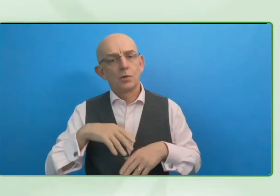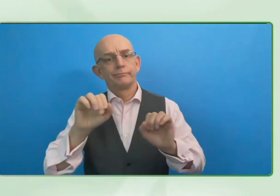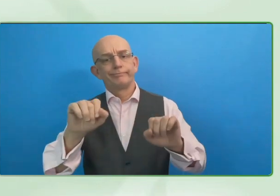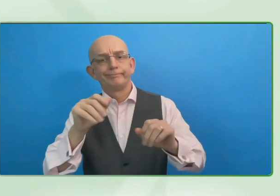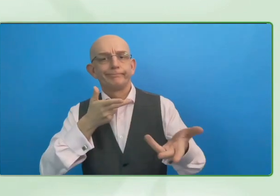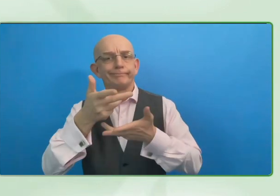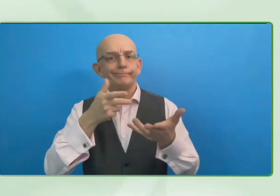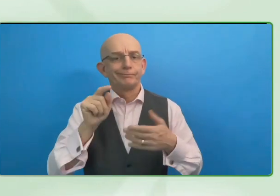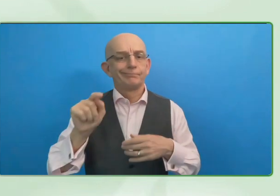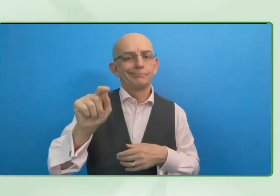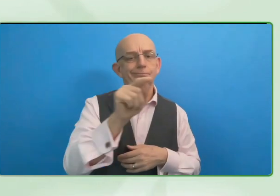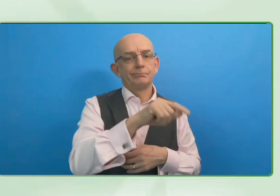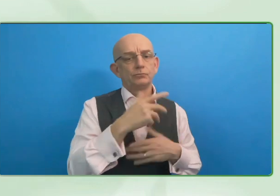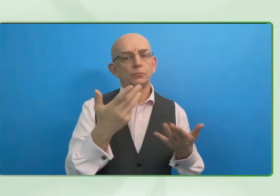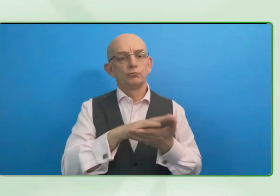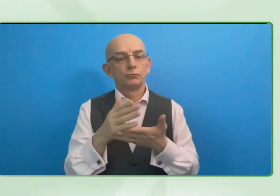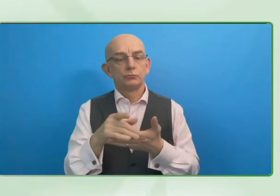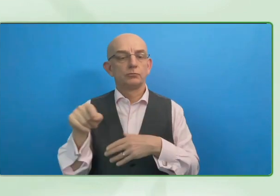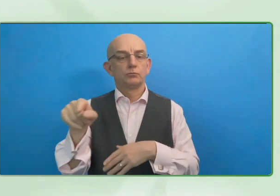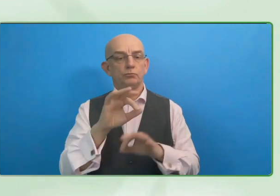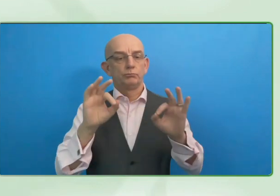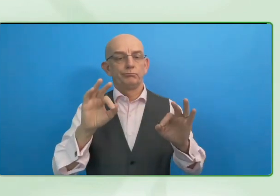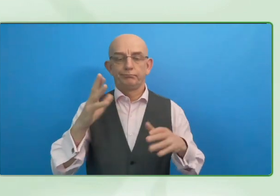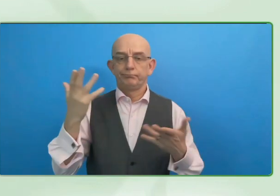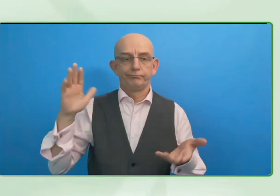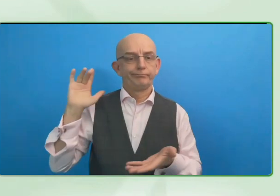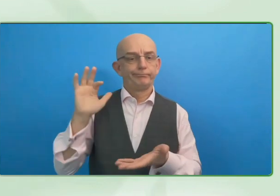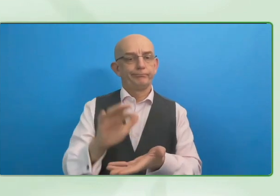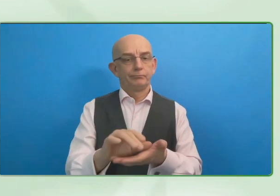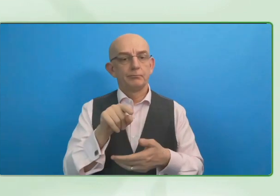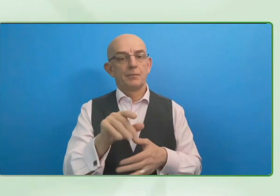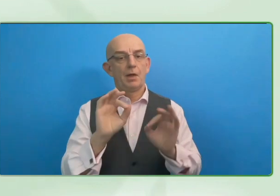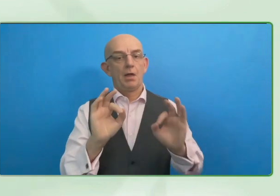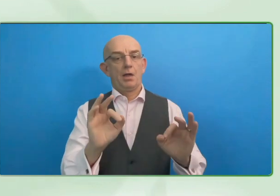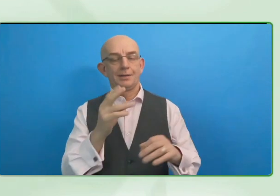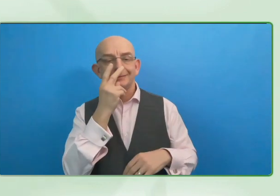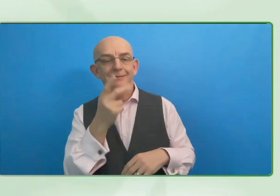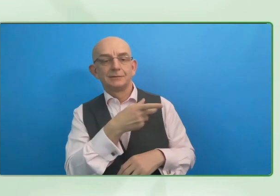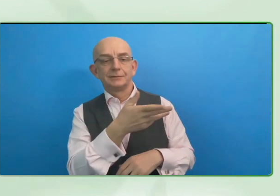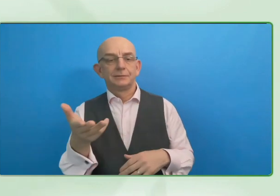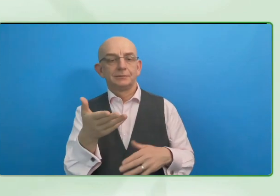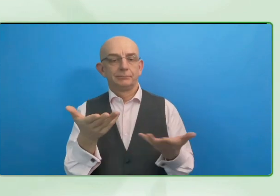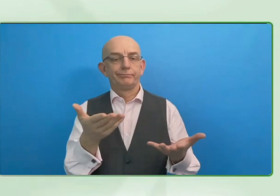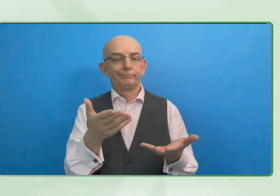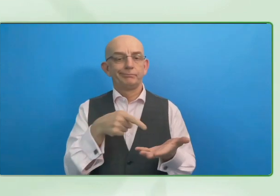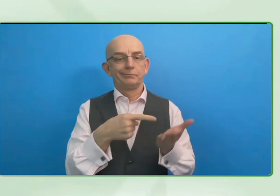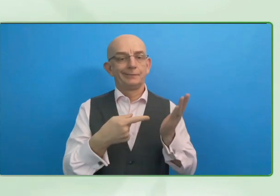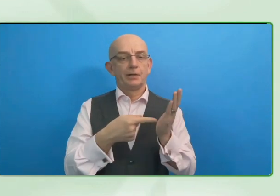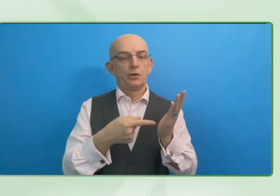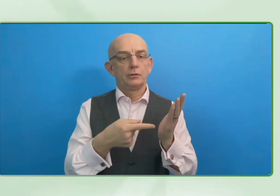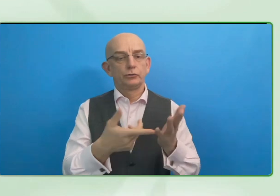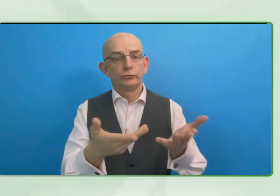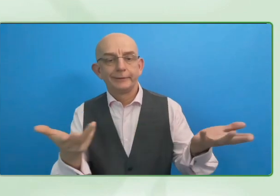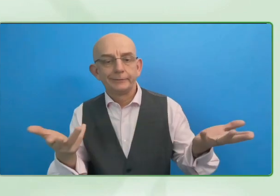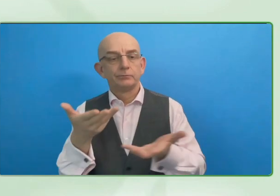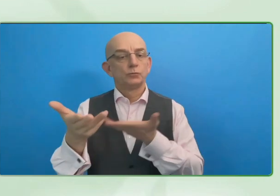declining, even though technology is advancing. But the actual human potential of work is